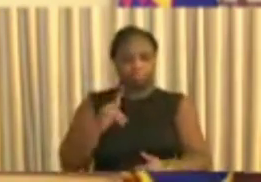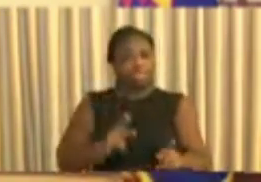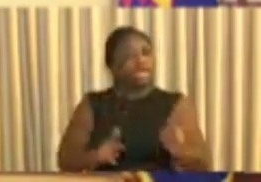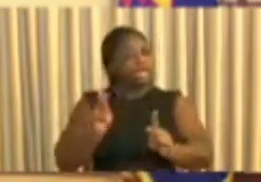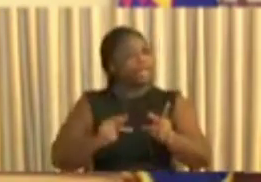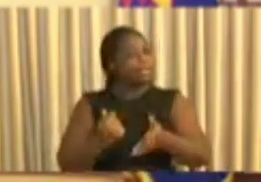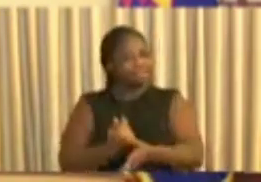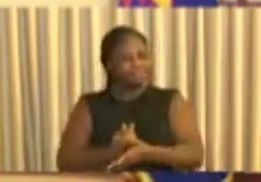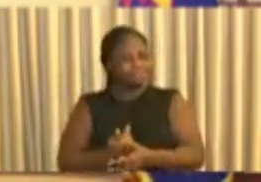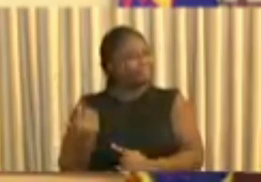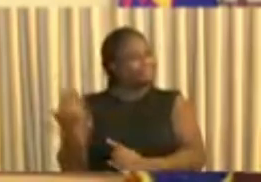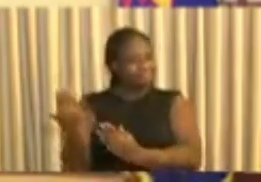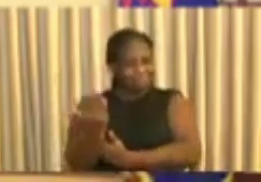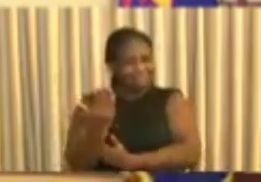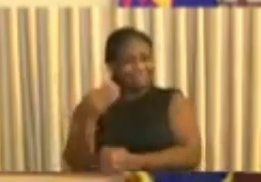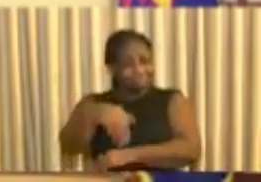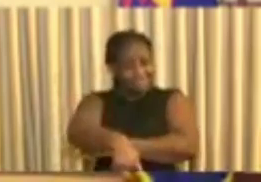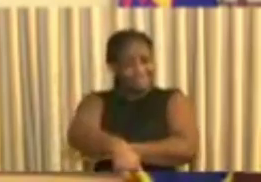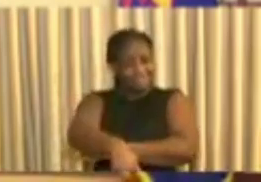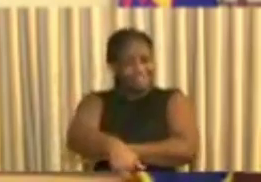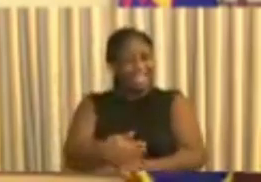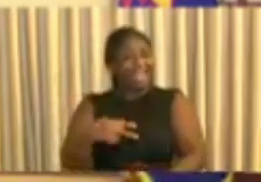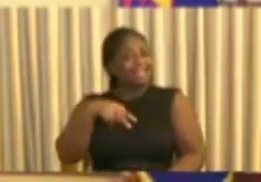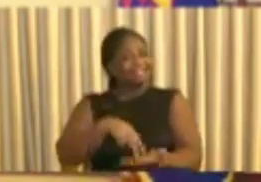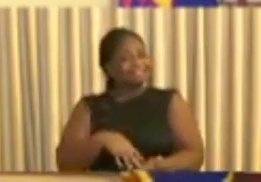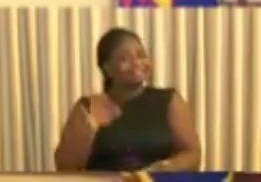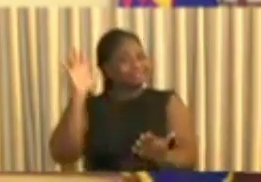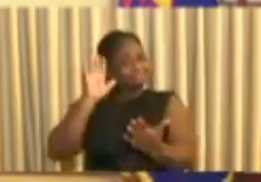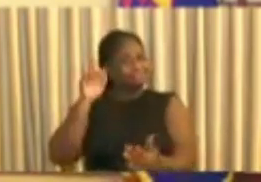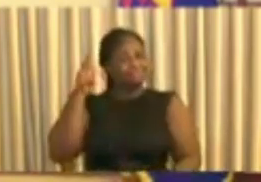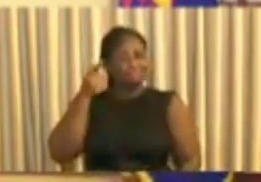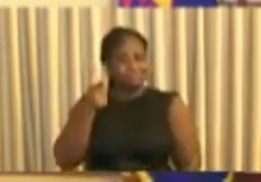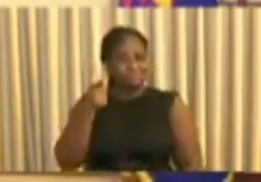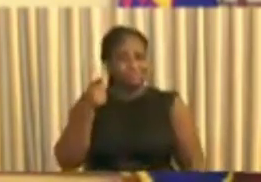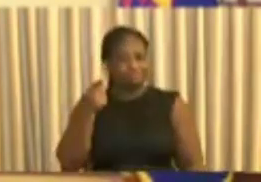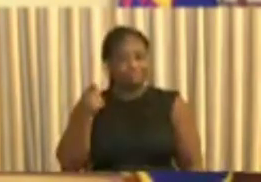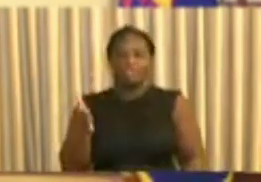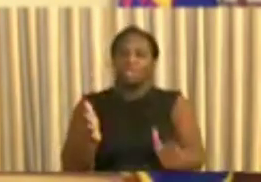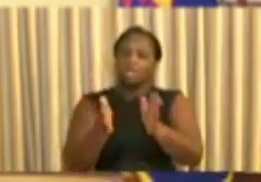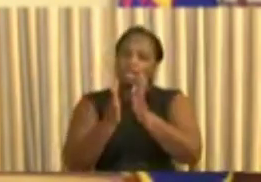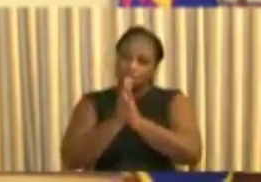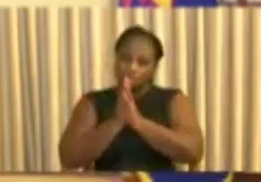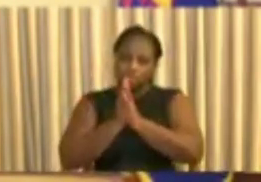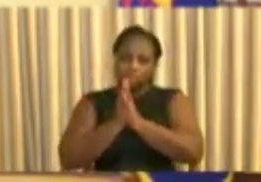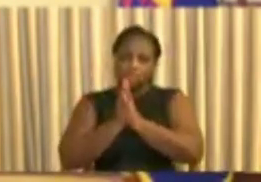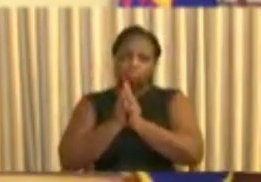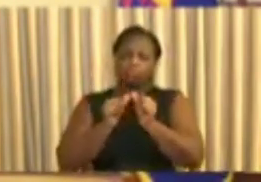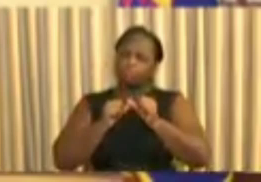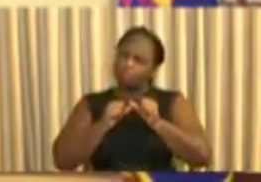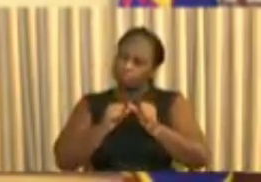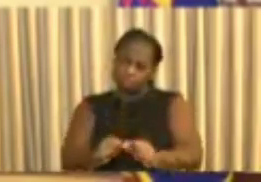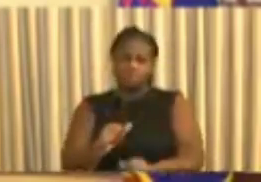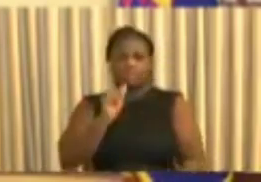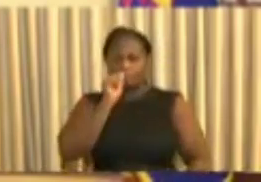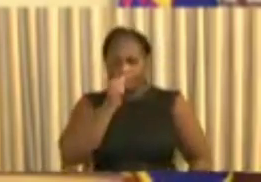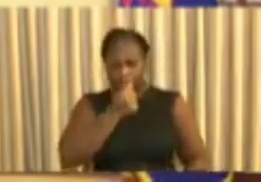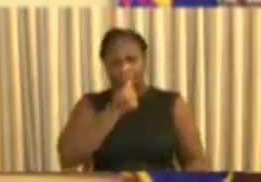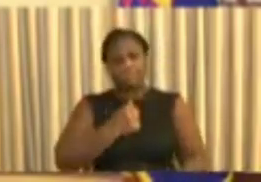Ghanaians, tonight, I stand before you to ask for your continued